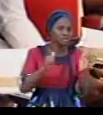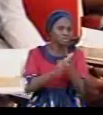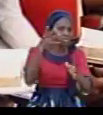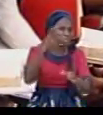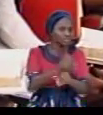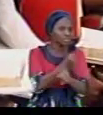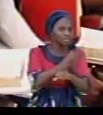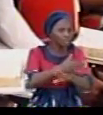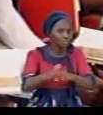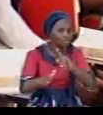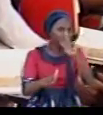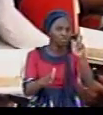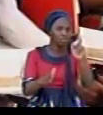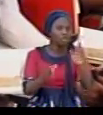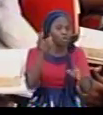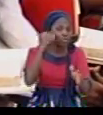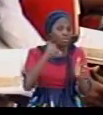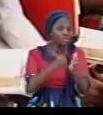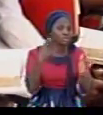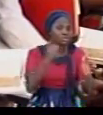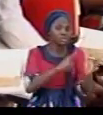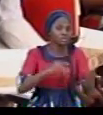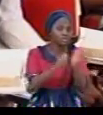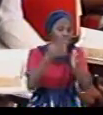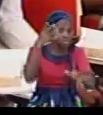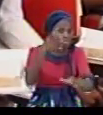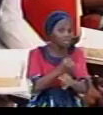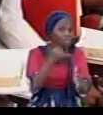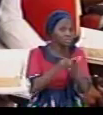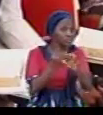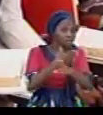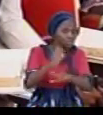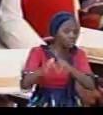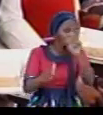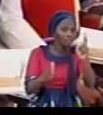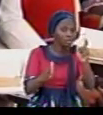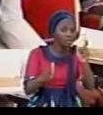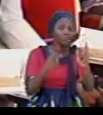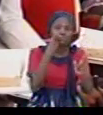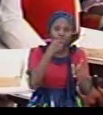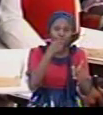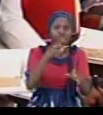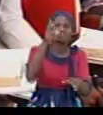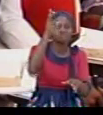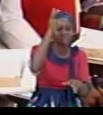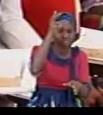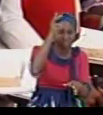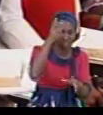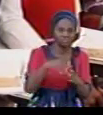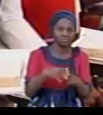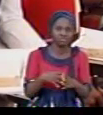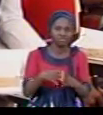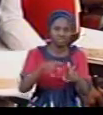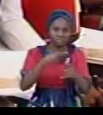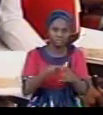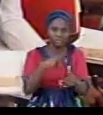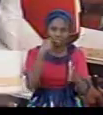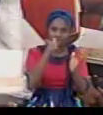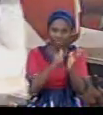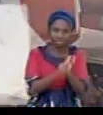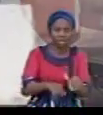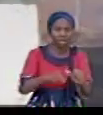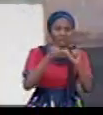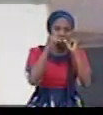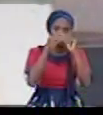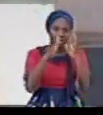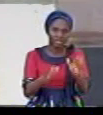the Lord that took it away? Who took it away? Satan. And then he said, blessed be